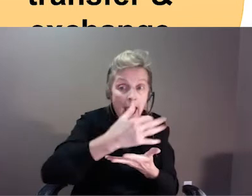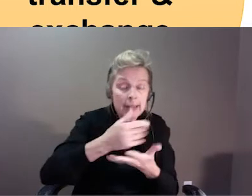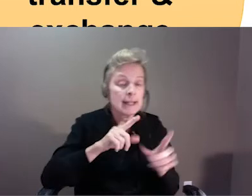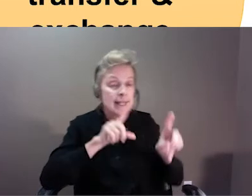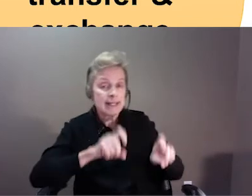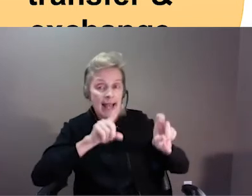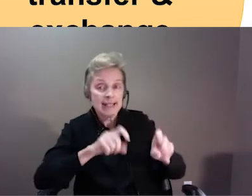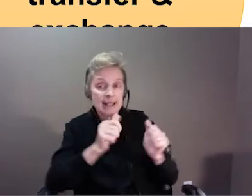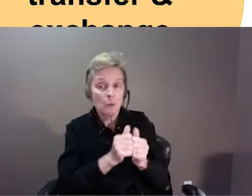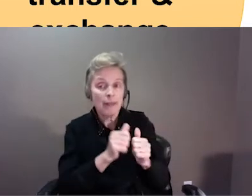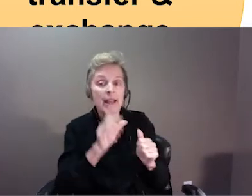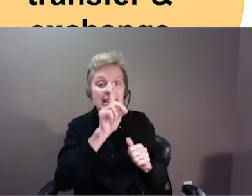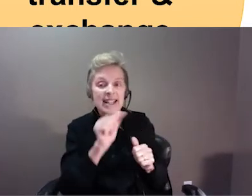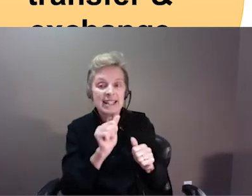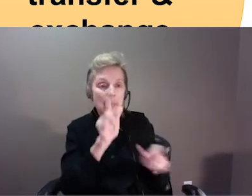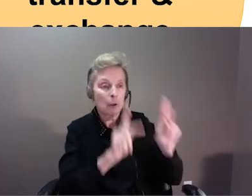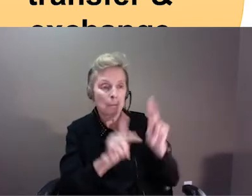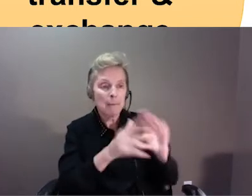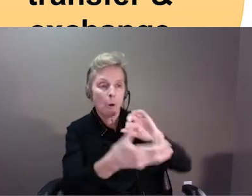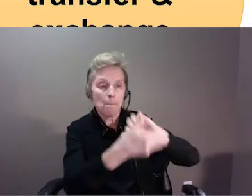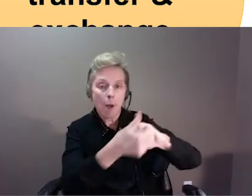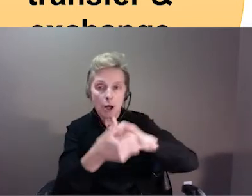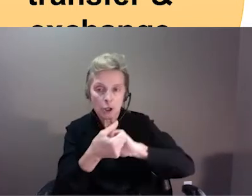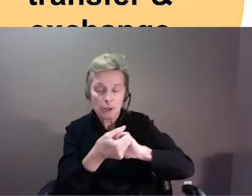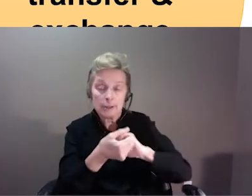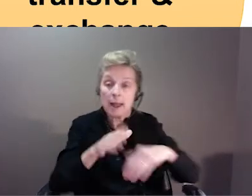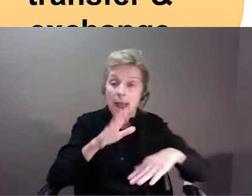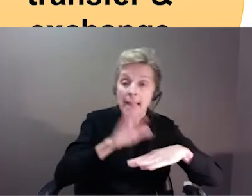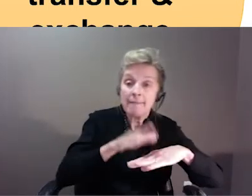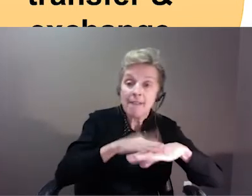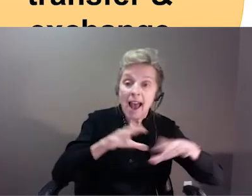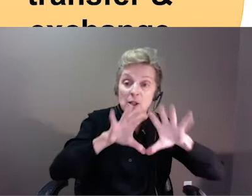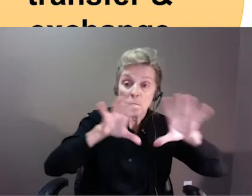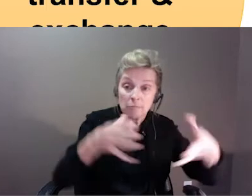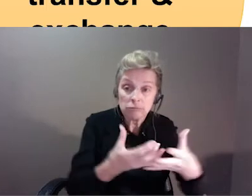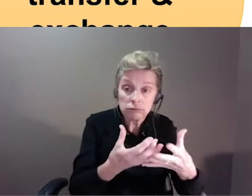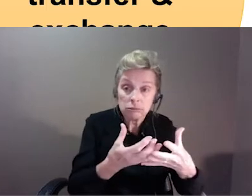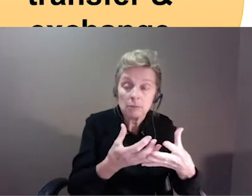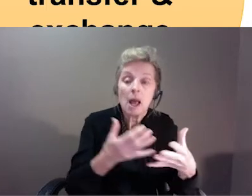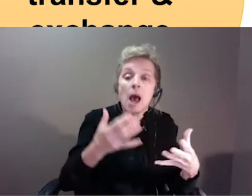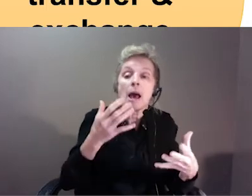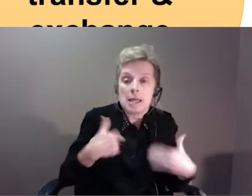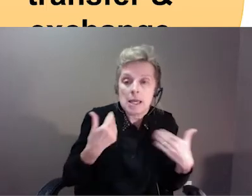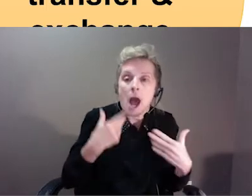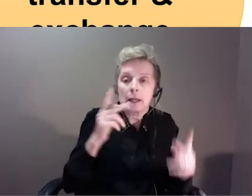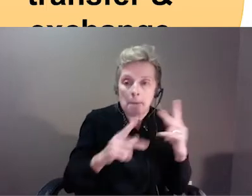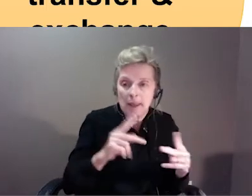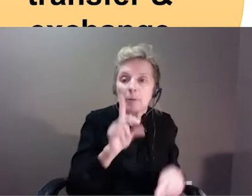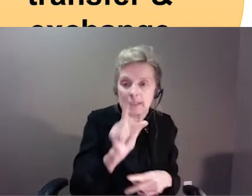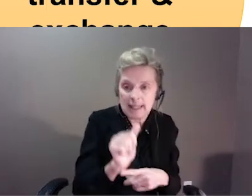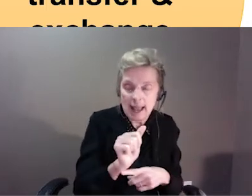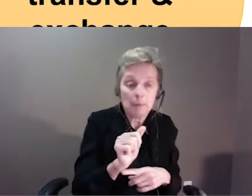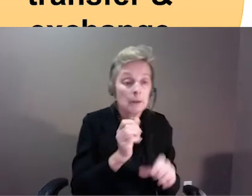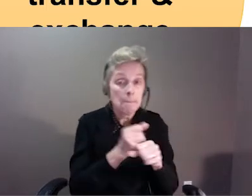in the disability community and our advisory panel of young people with lived experience to ensure that the survey was accessible